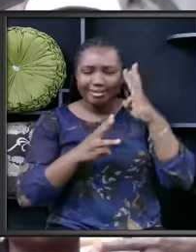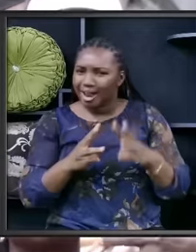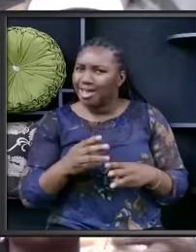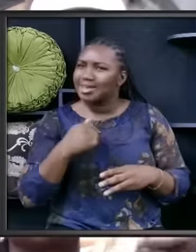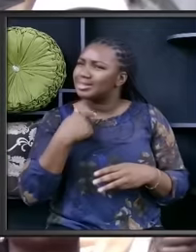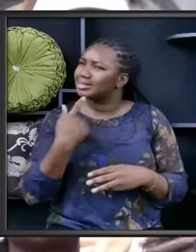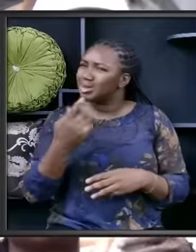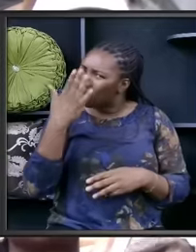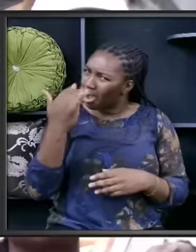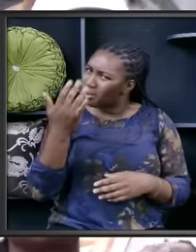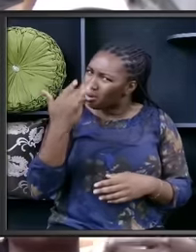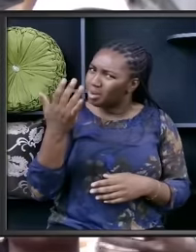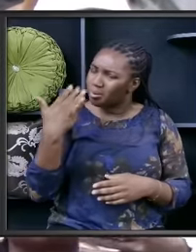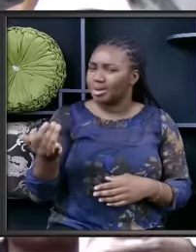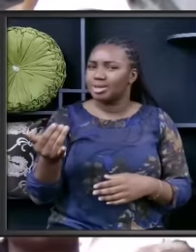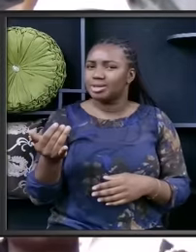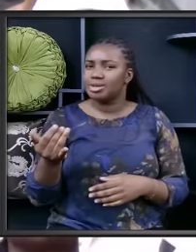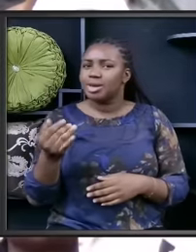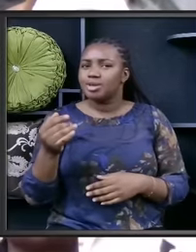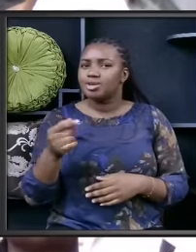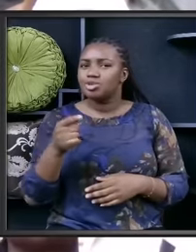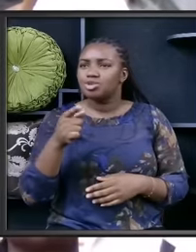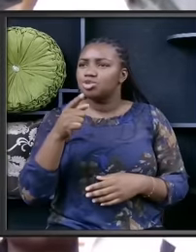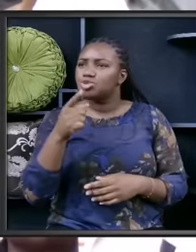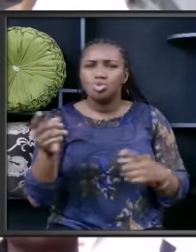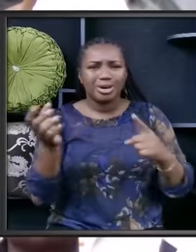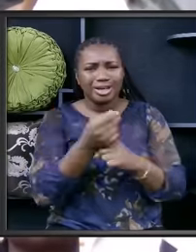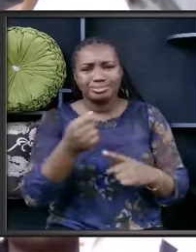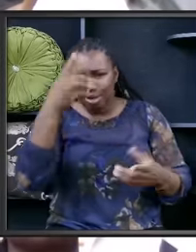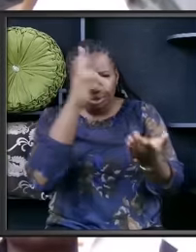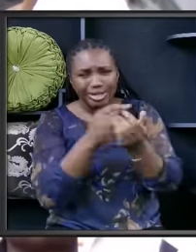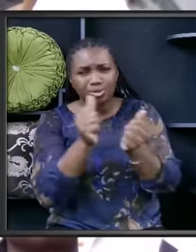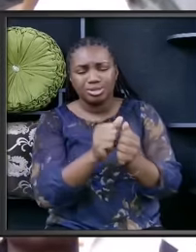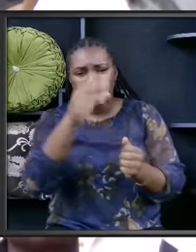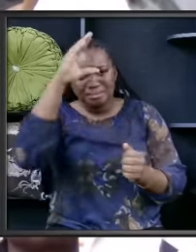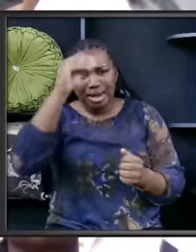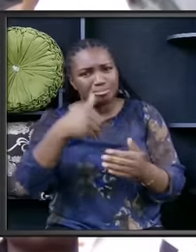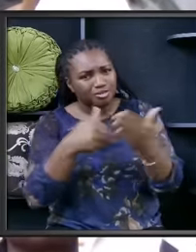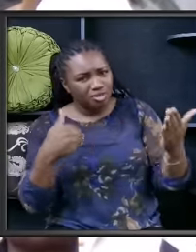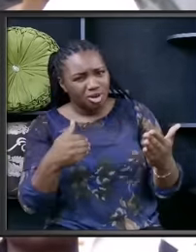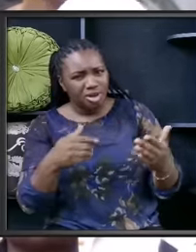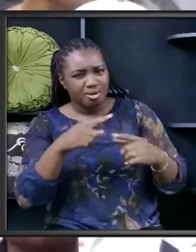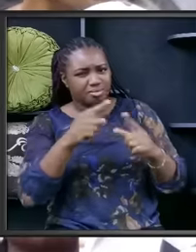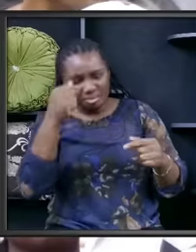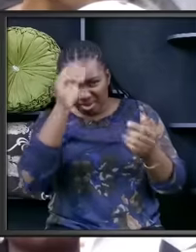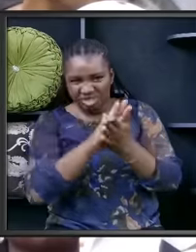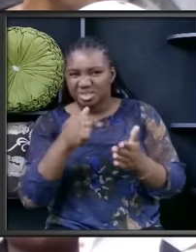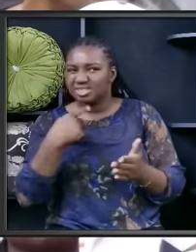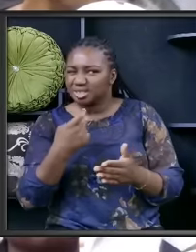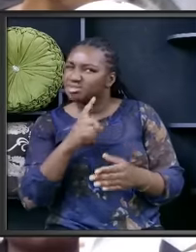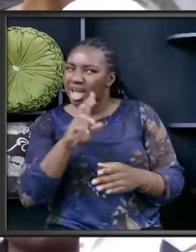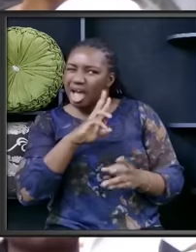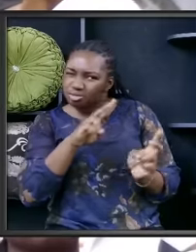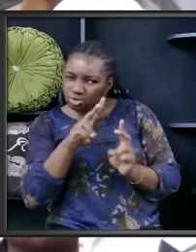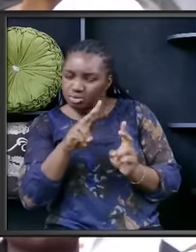say, why? You don't catch him with a man before. He say no. But in the suspect, say they must. Say the way, if